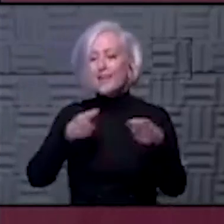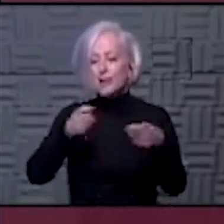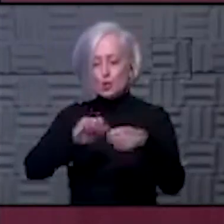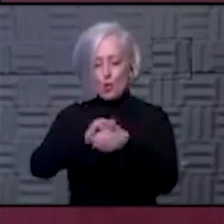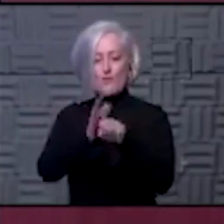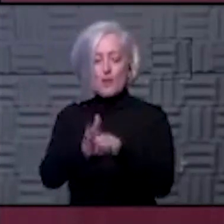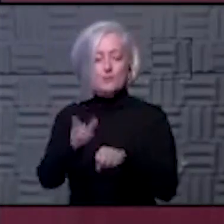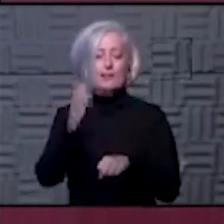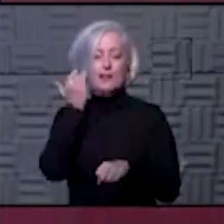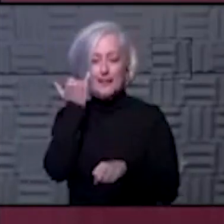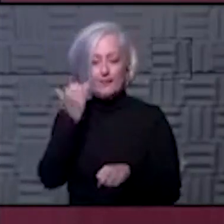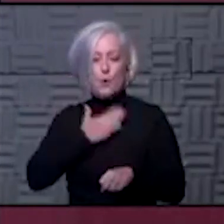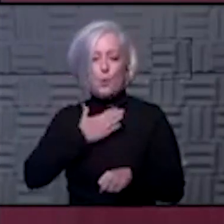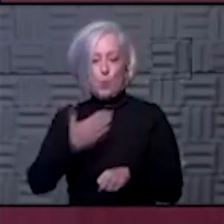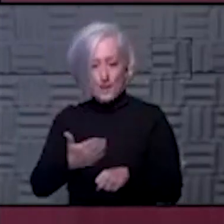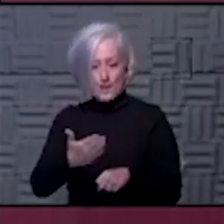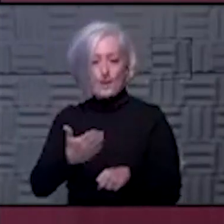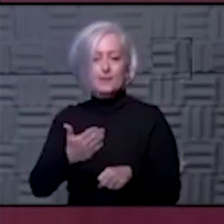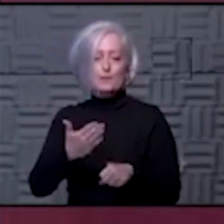make some sacrifices in the short run.